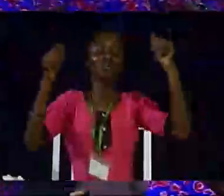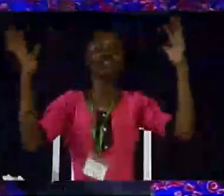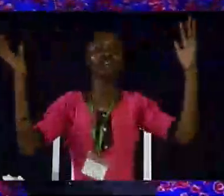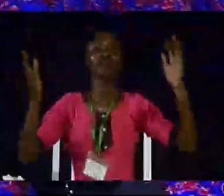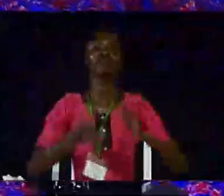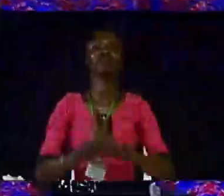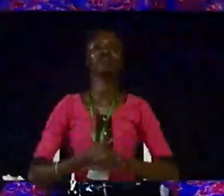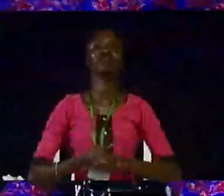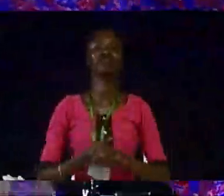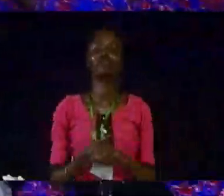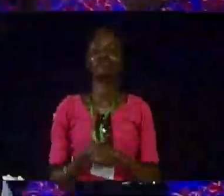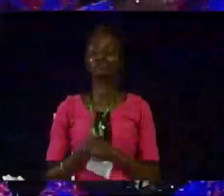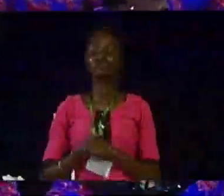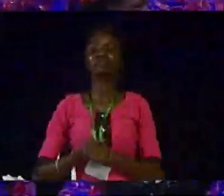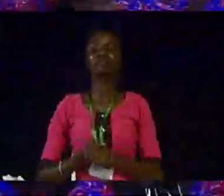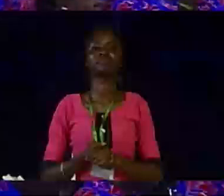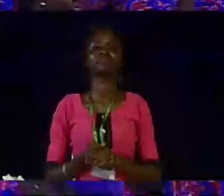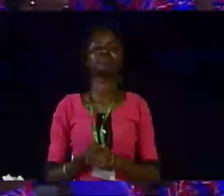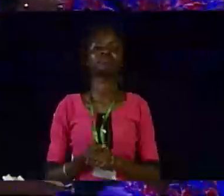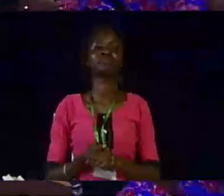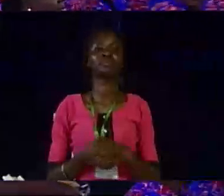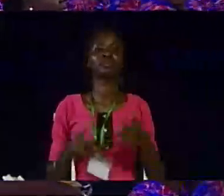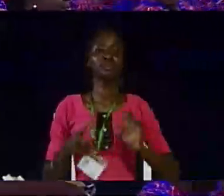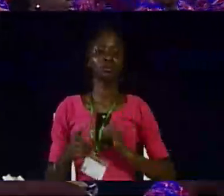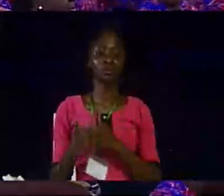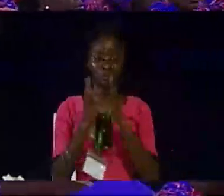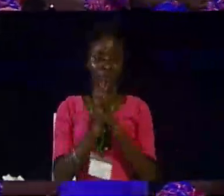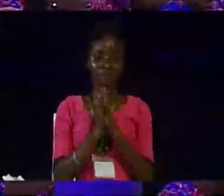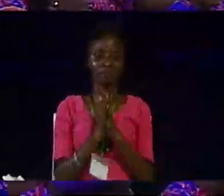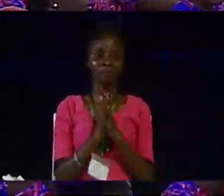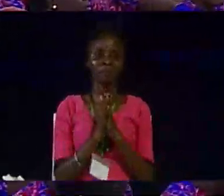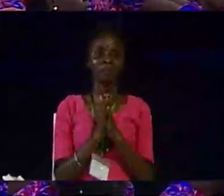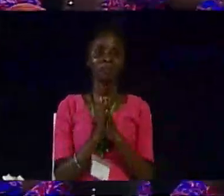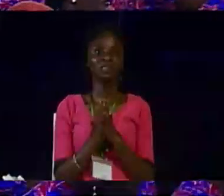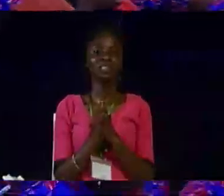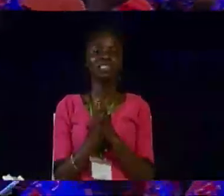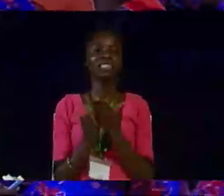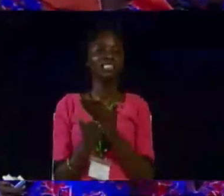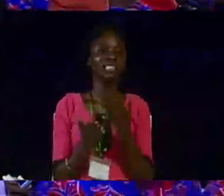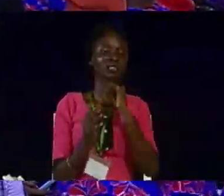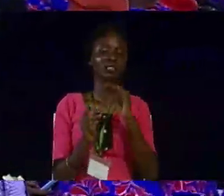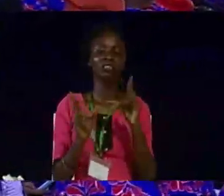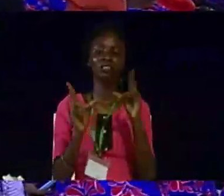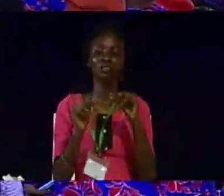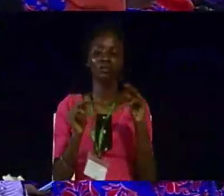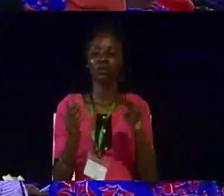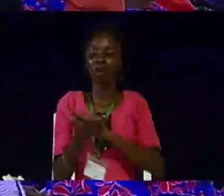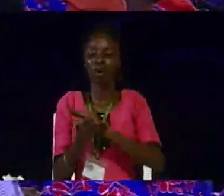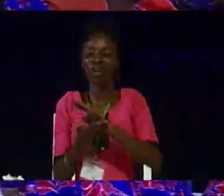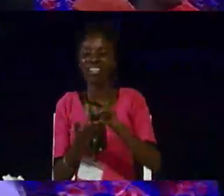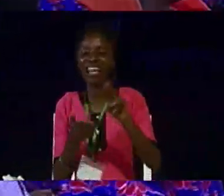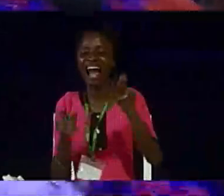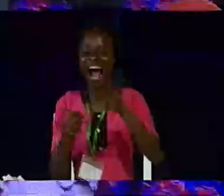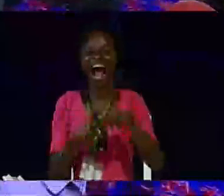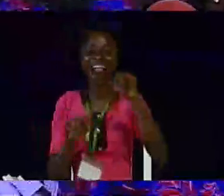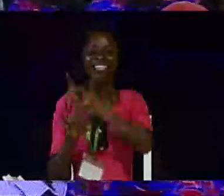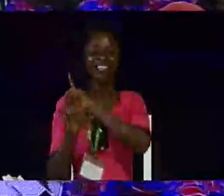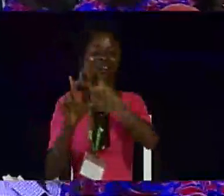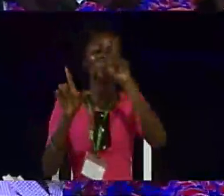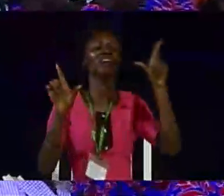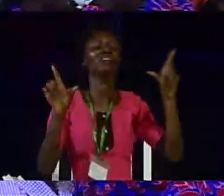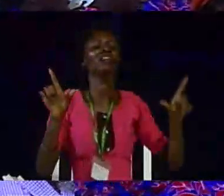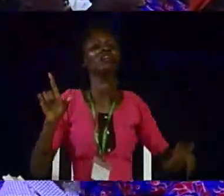hallelujah. Let us pray. There is none holy as the